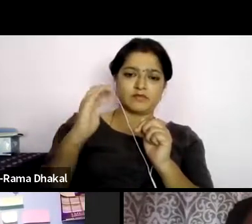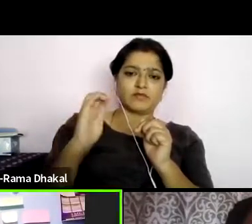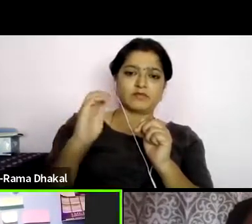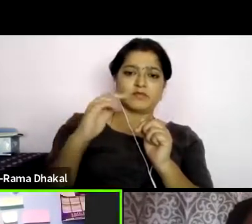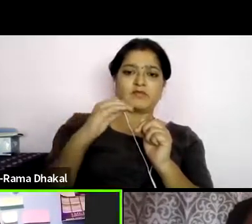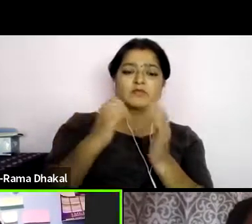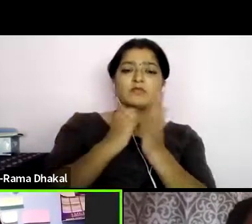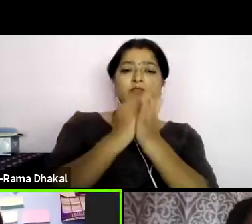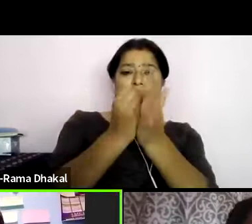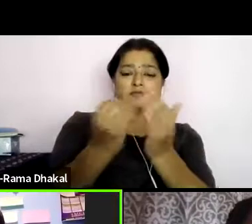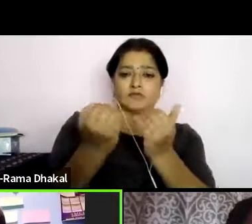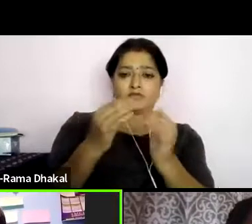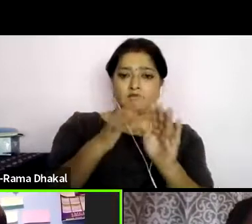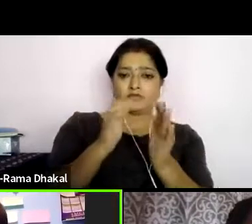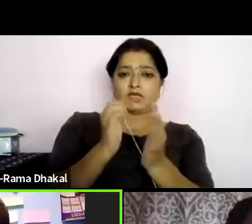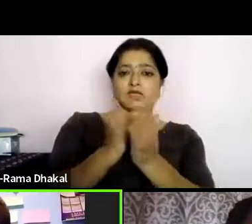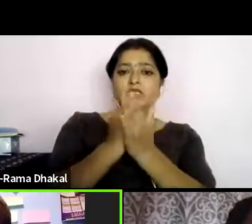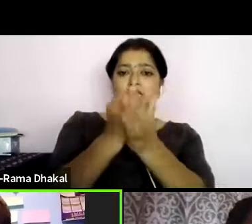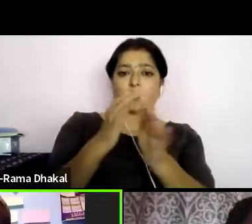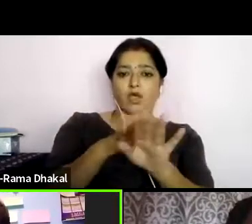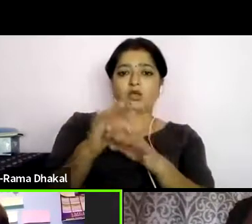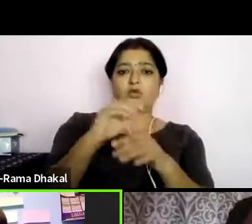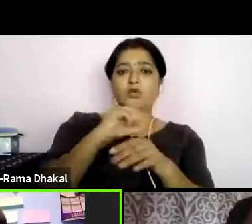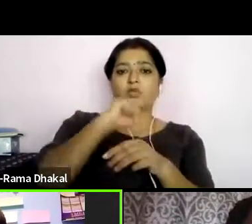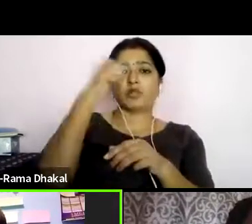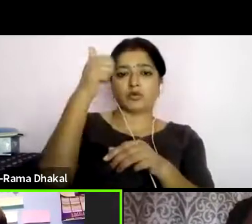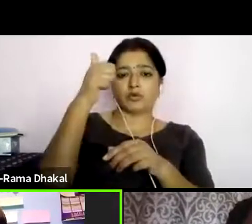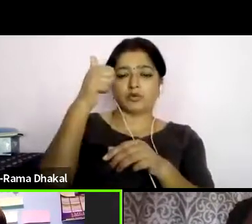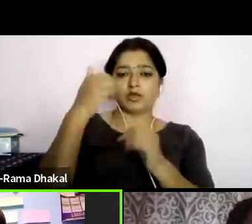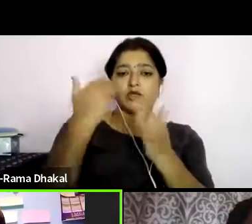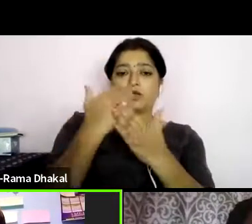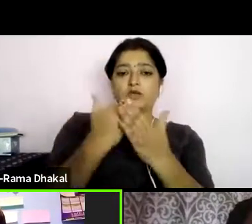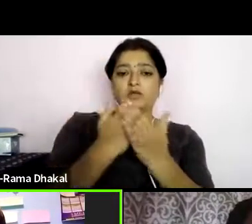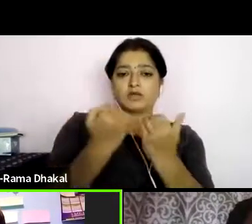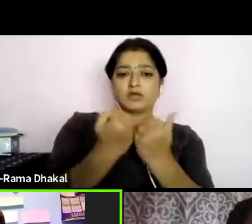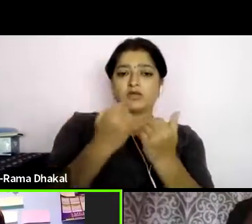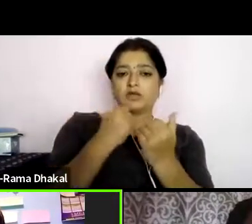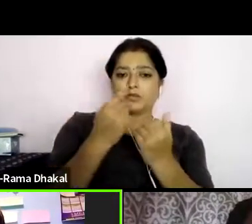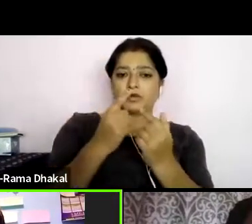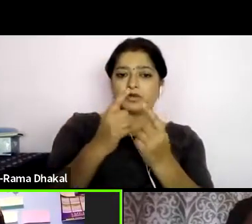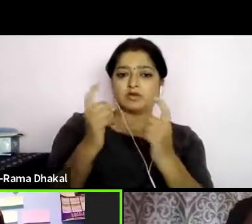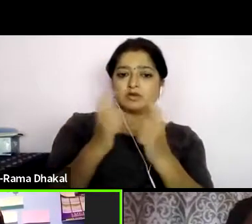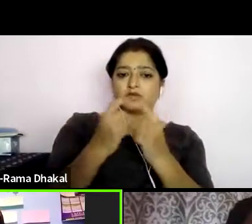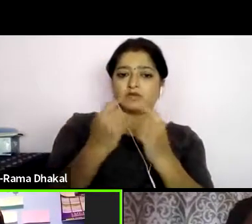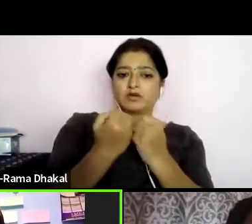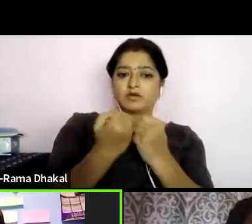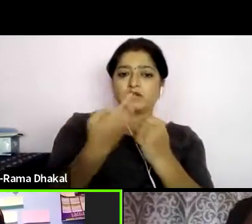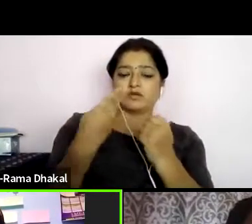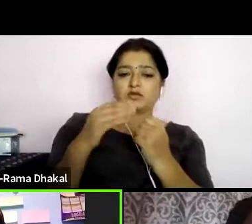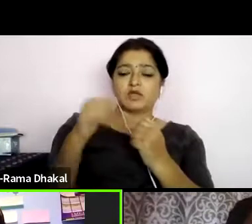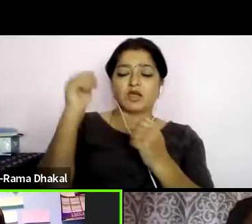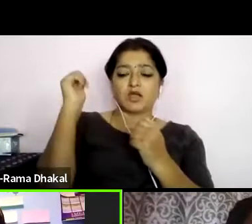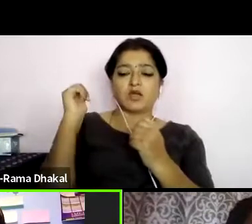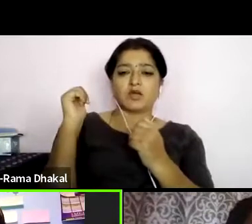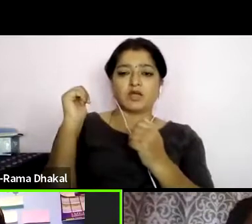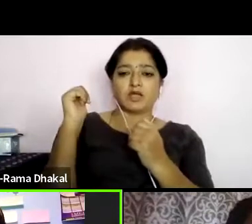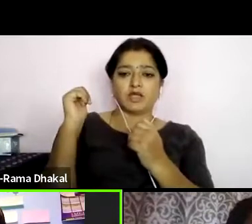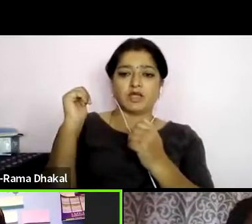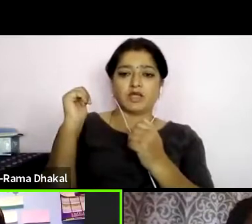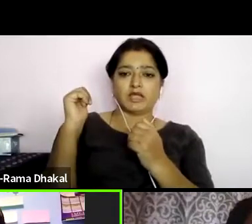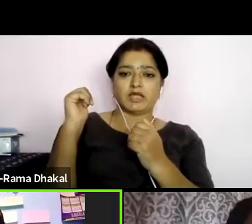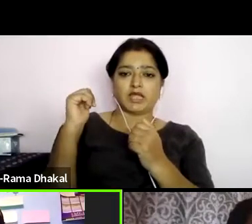Yes, Jhannel, I want to add. I think Karen has mentioned great